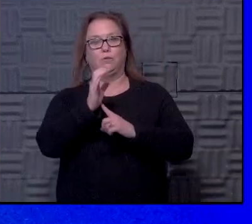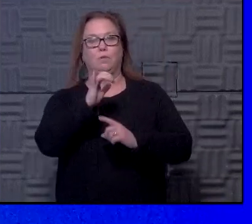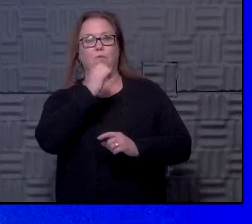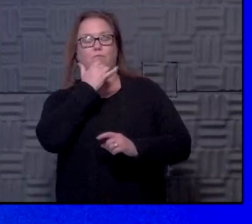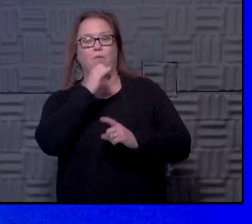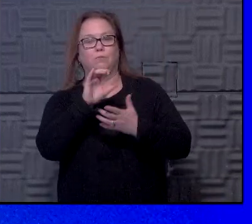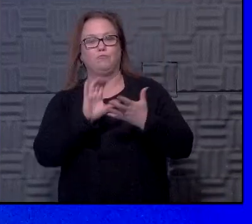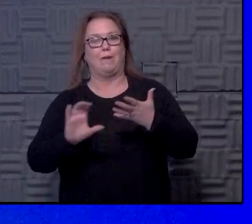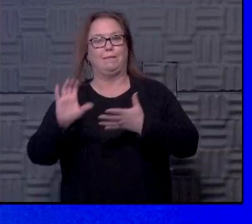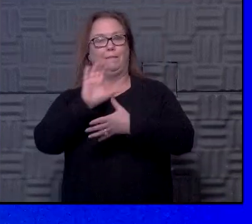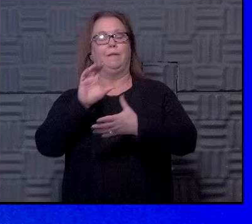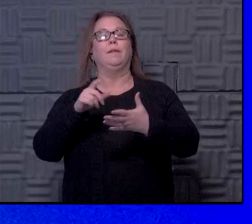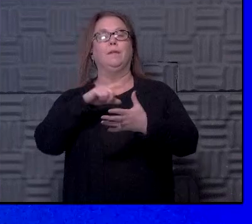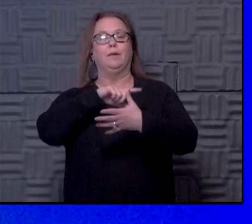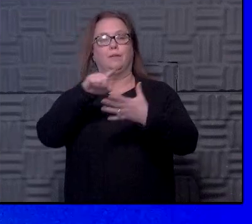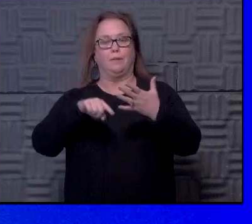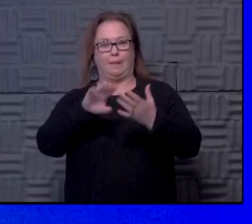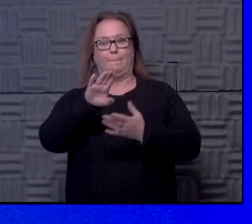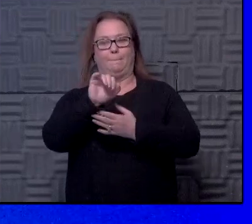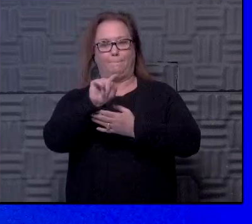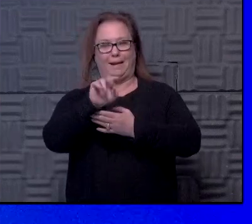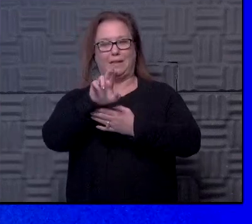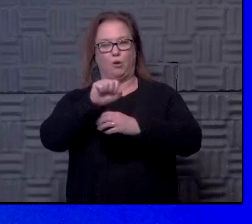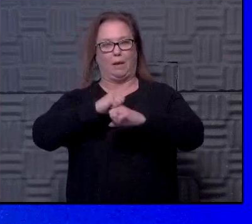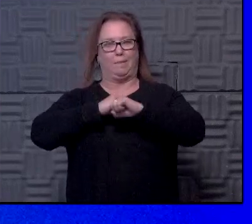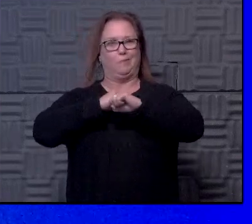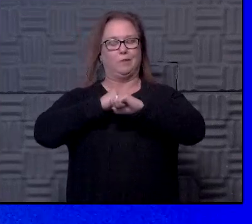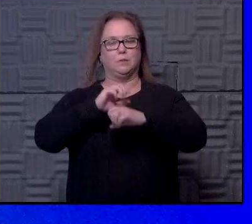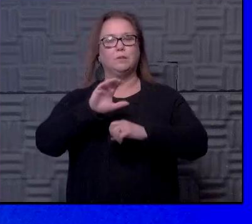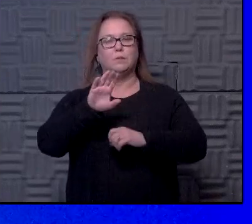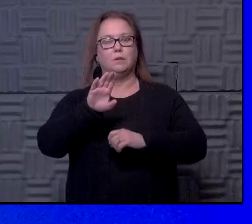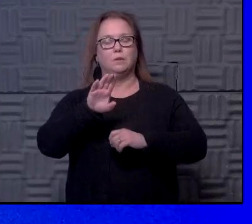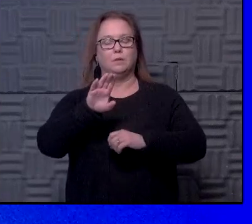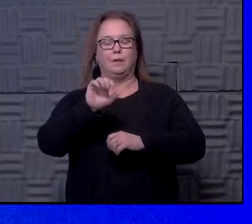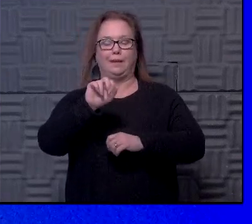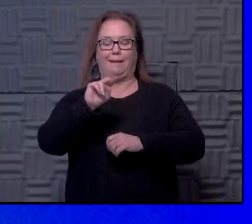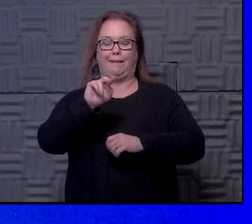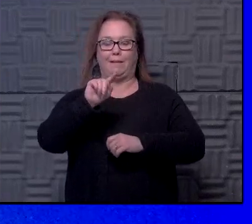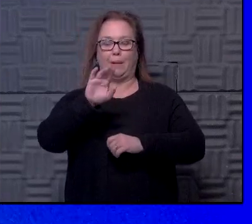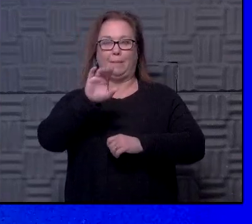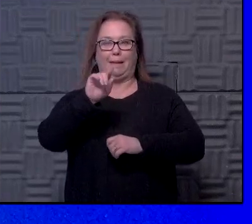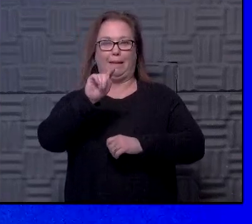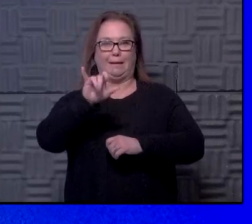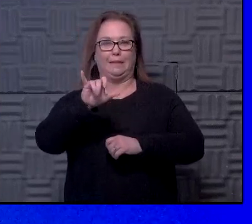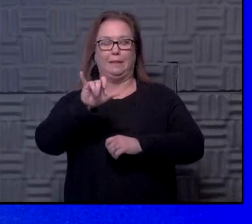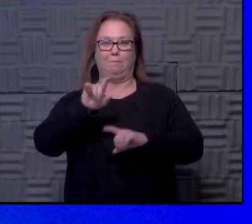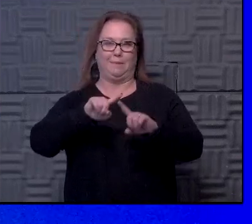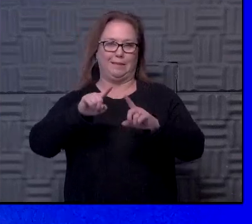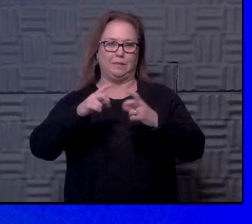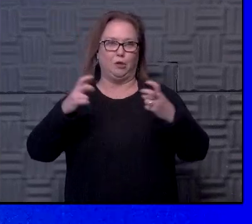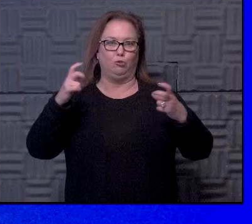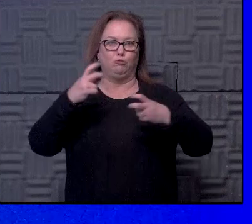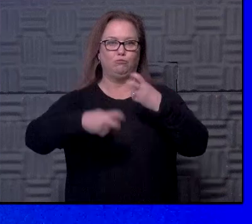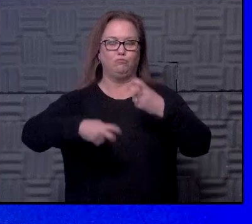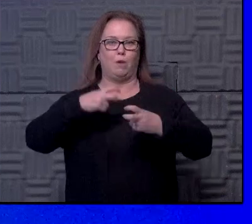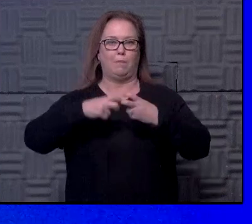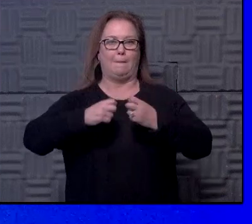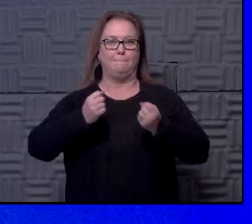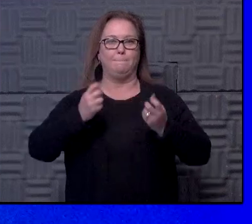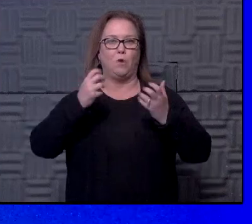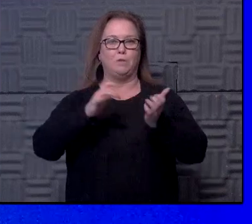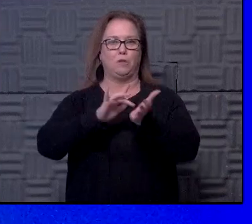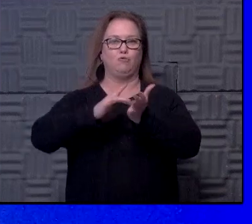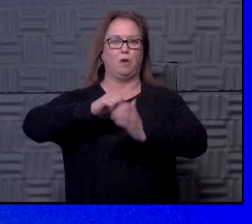criteria, that those bacteria can get resistant to antibiotics, and that is a major problem around the world, multi-drug